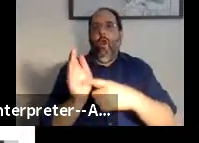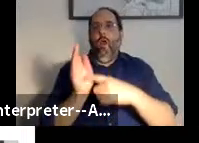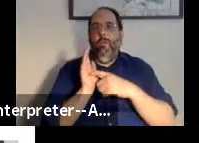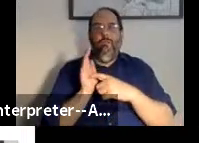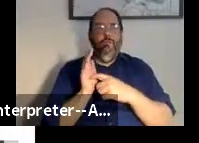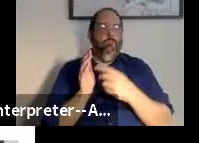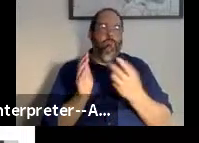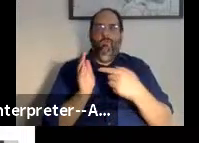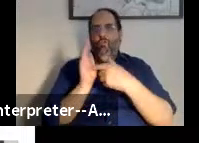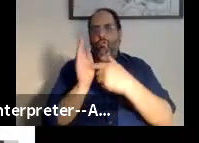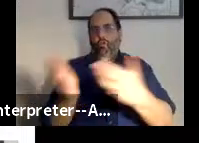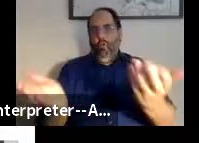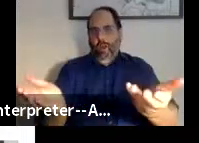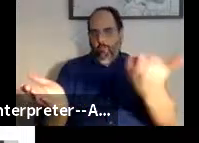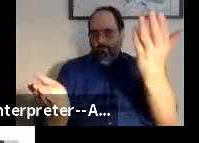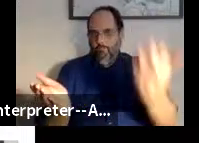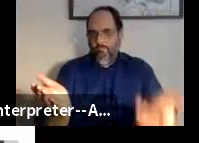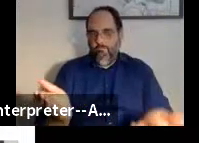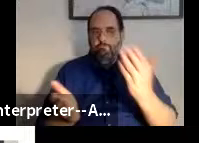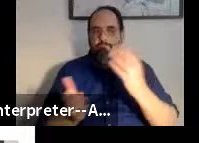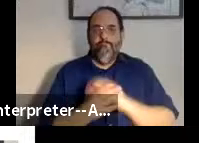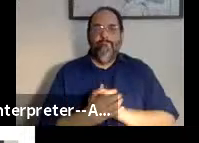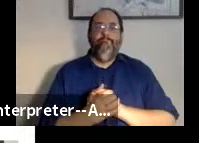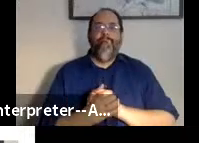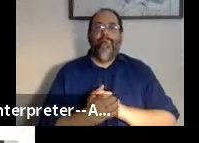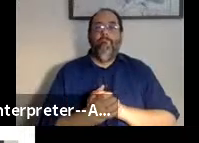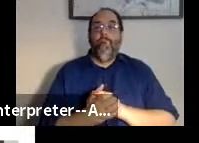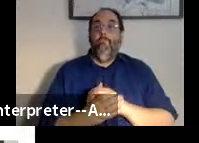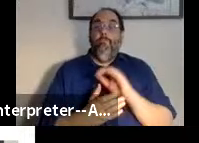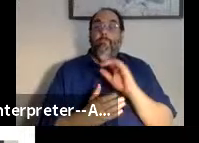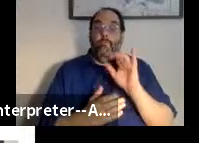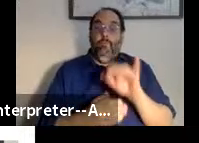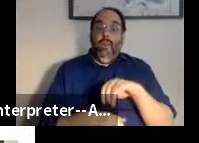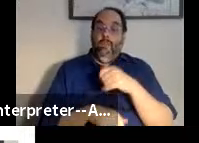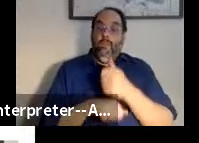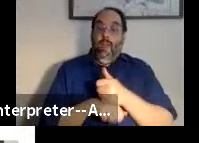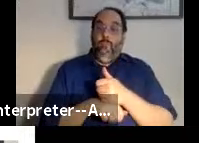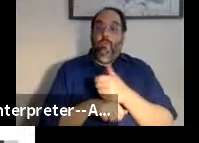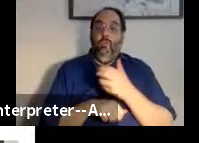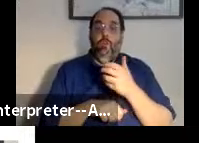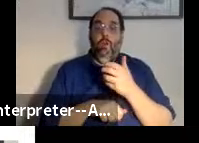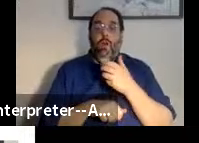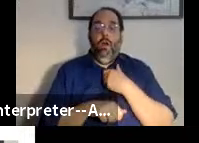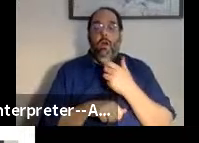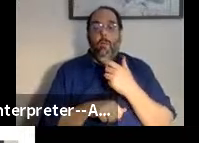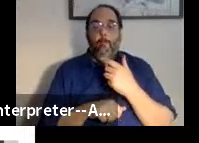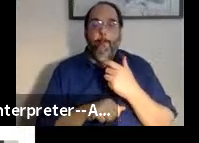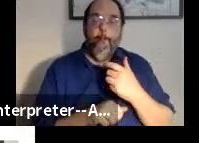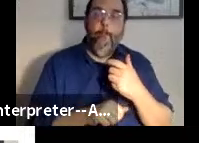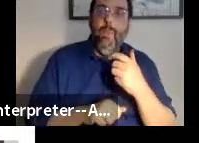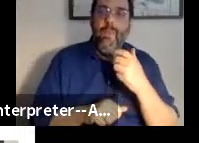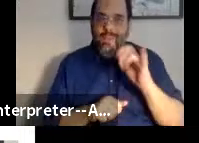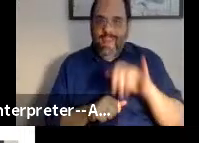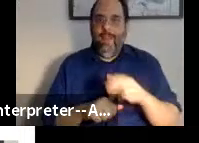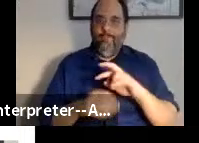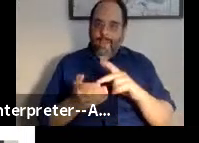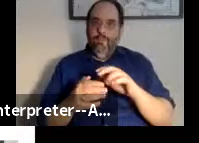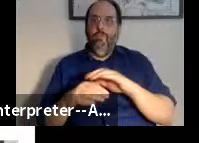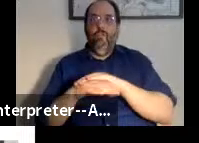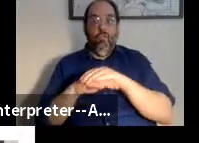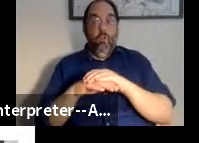this push up a 7% grade. Okay, that establishes the type of surface material that meets the